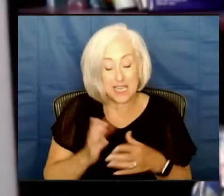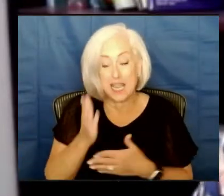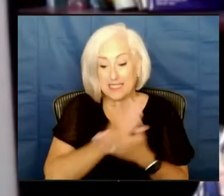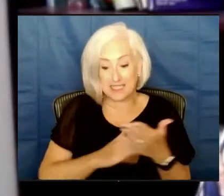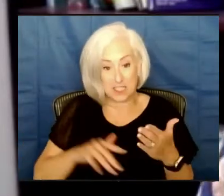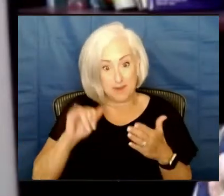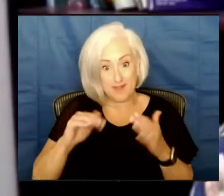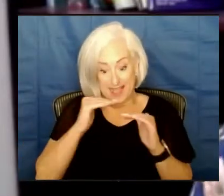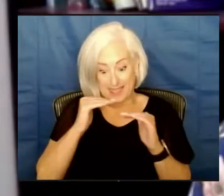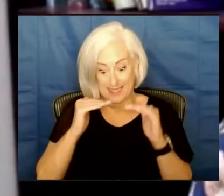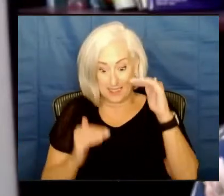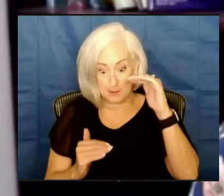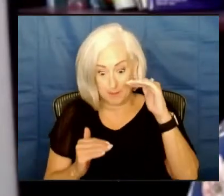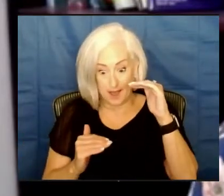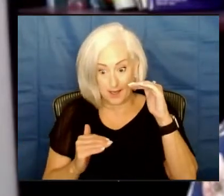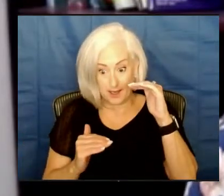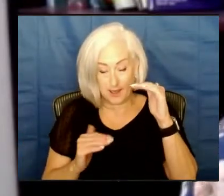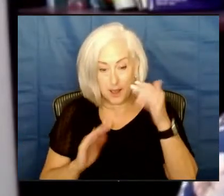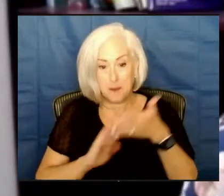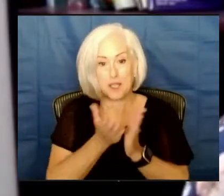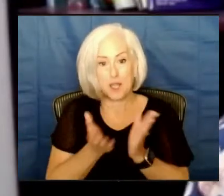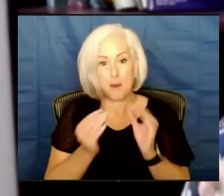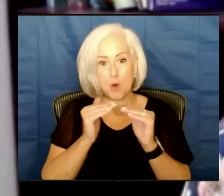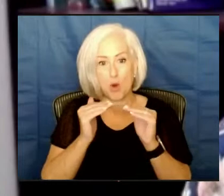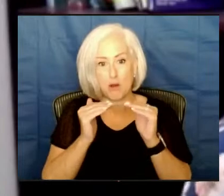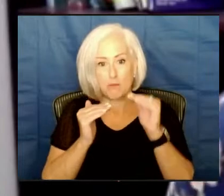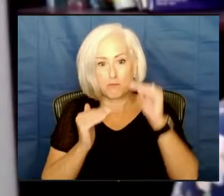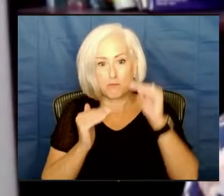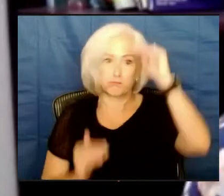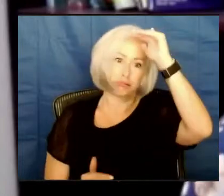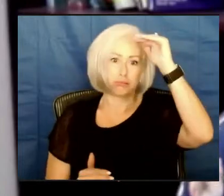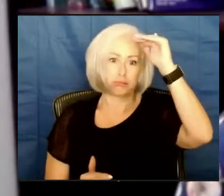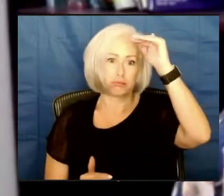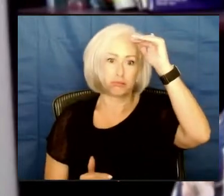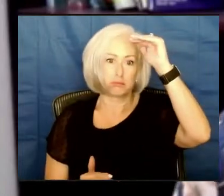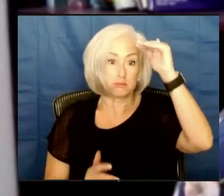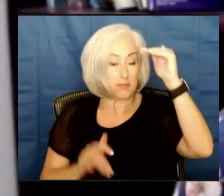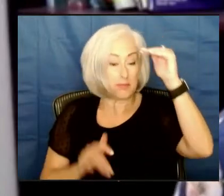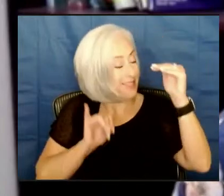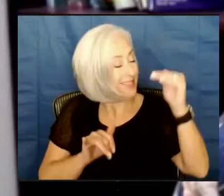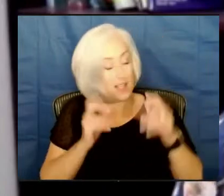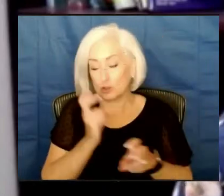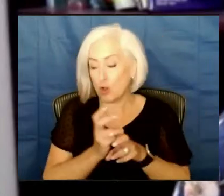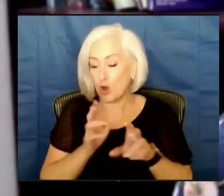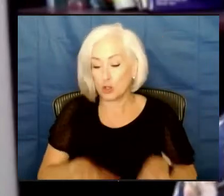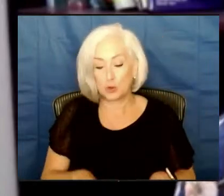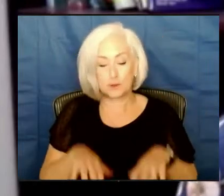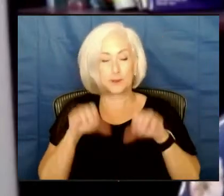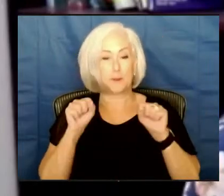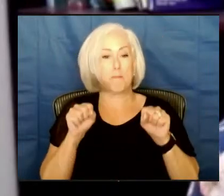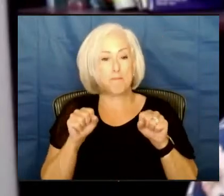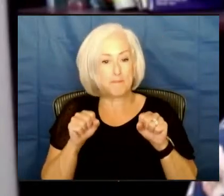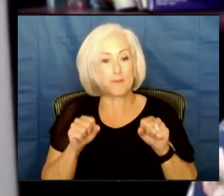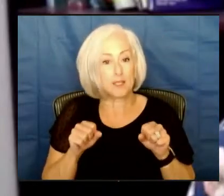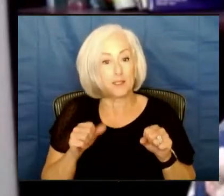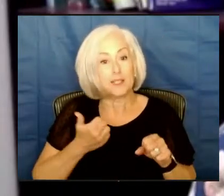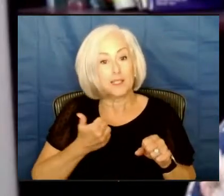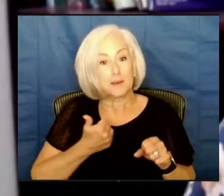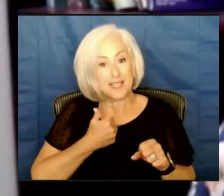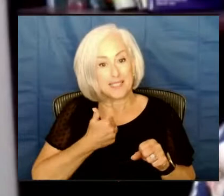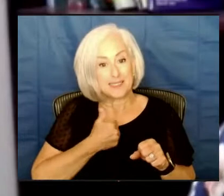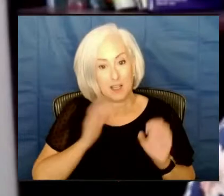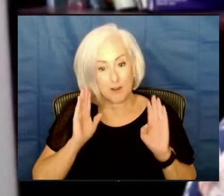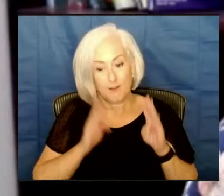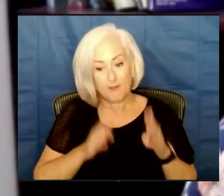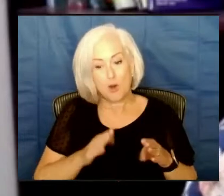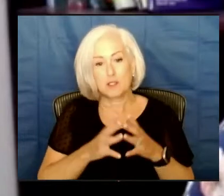gaps even bigger, which is really, really tough to take on. But I spend a lot of my time in the cancer world, and we